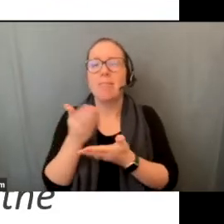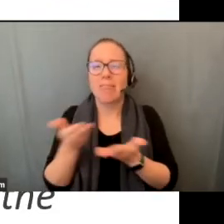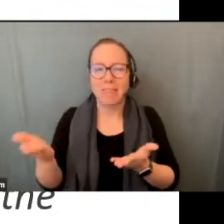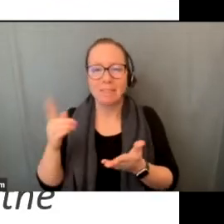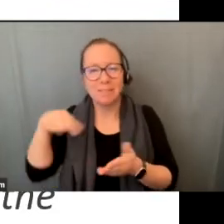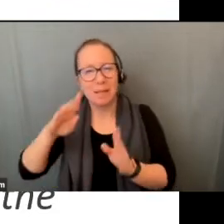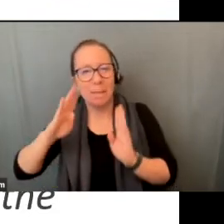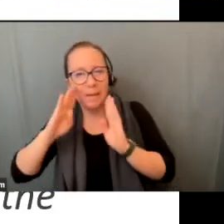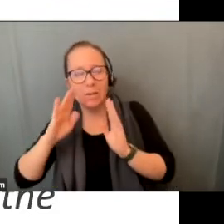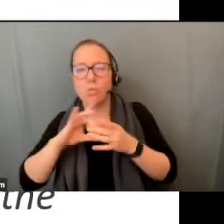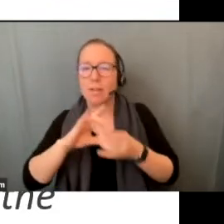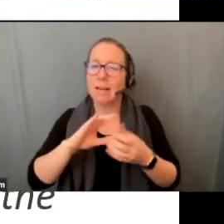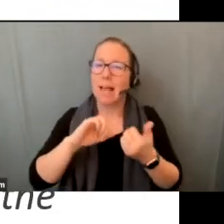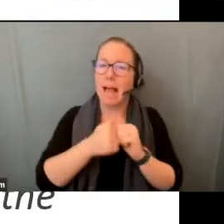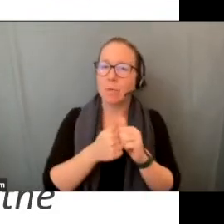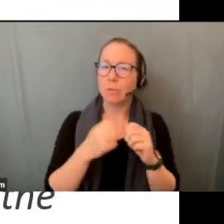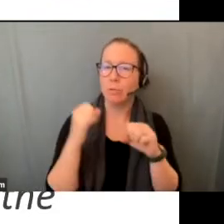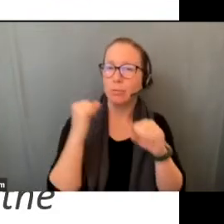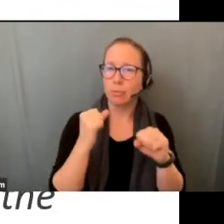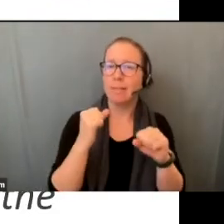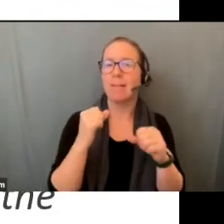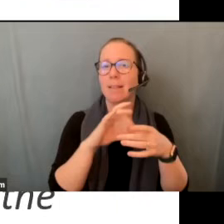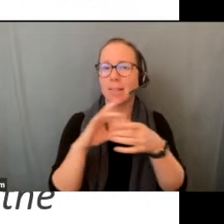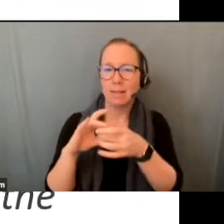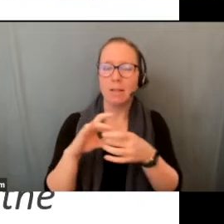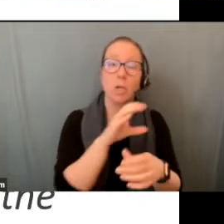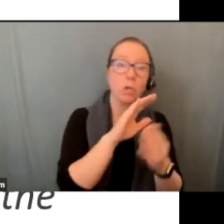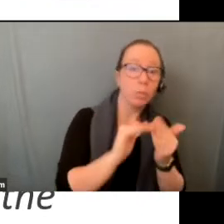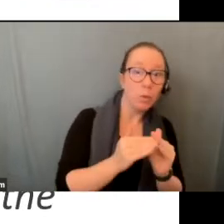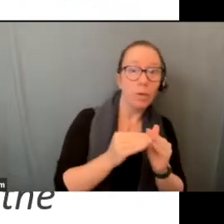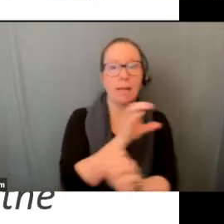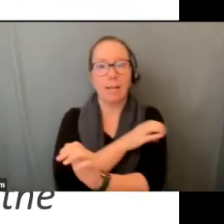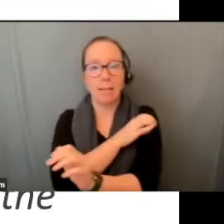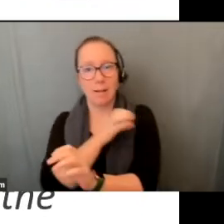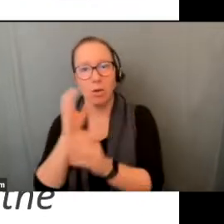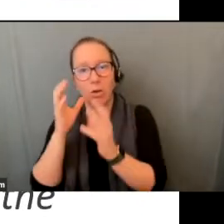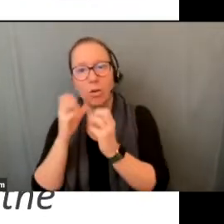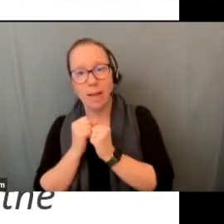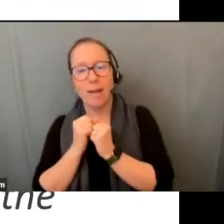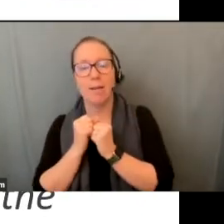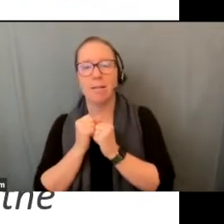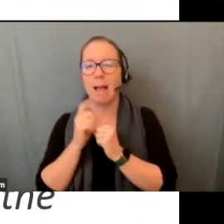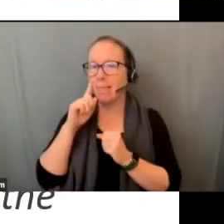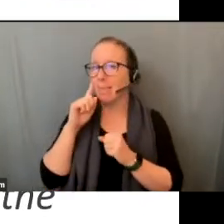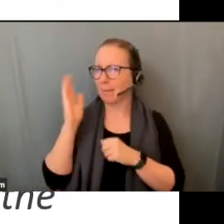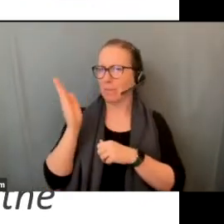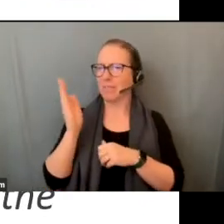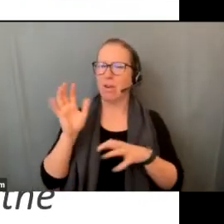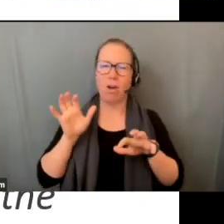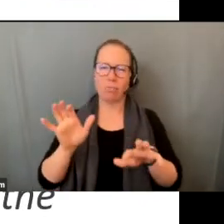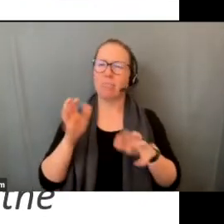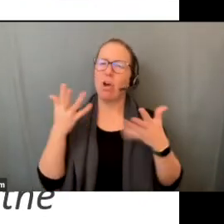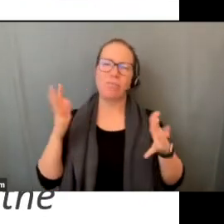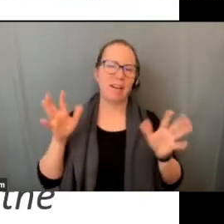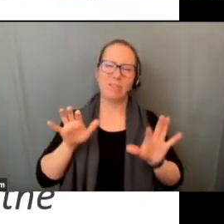regarding how to strengthen the linkages between community and clinical care? And I think our speakers from this morning did already an incredible job